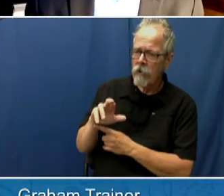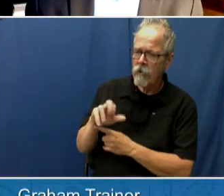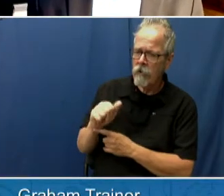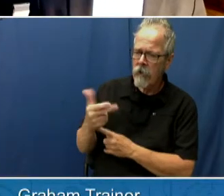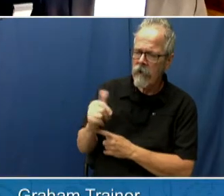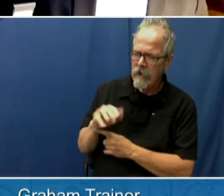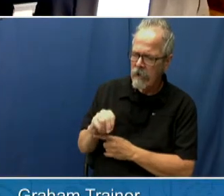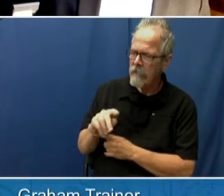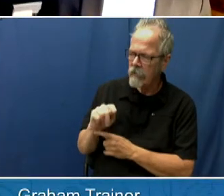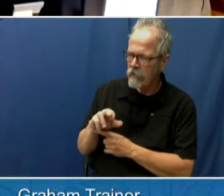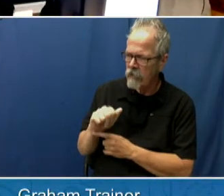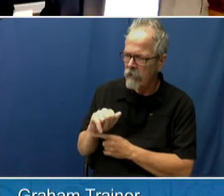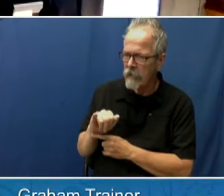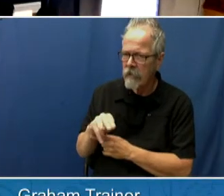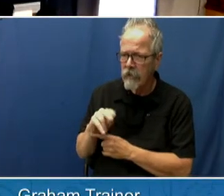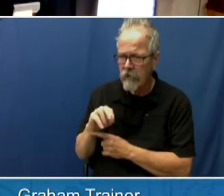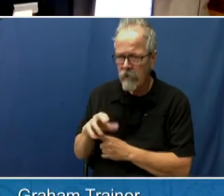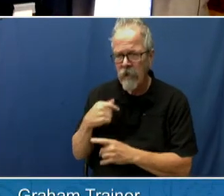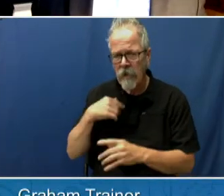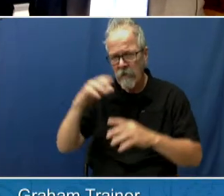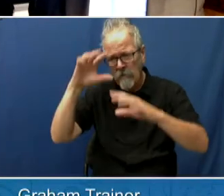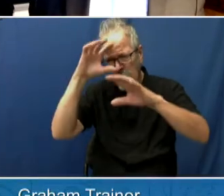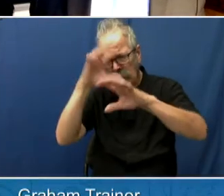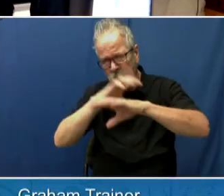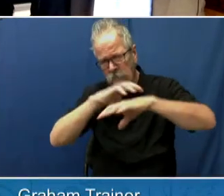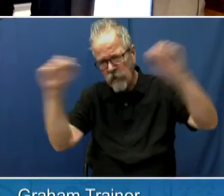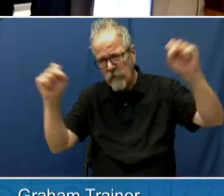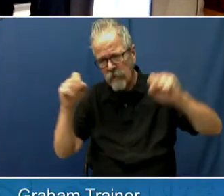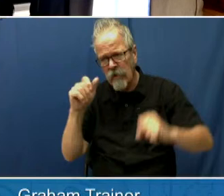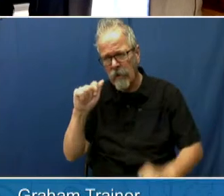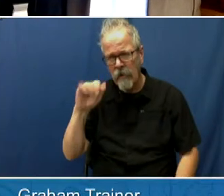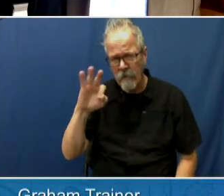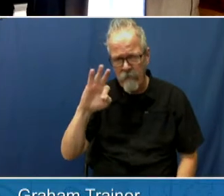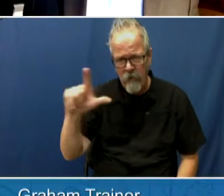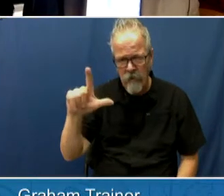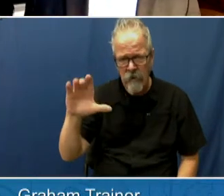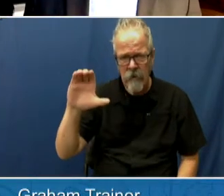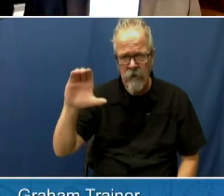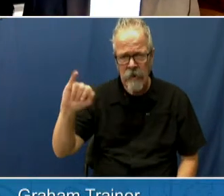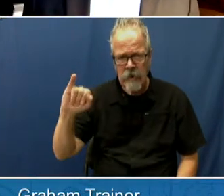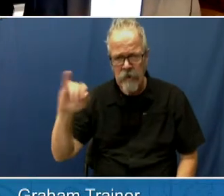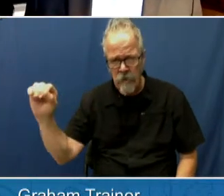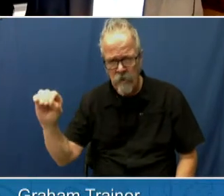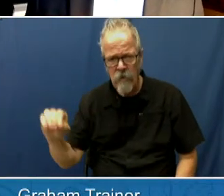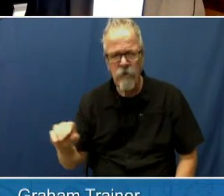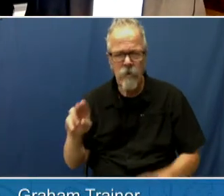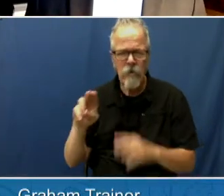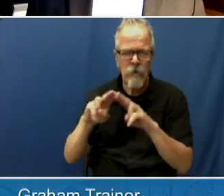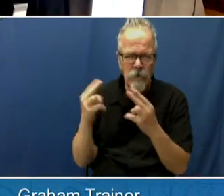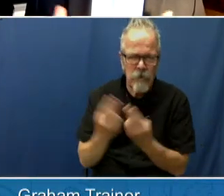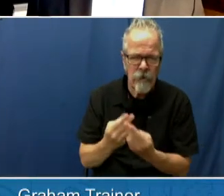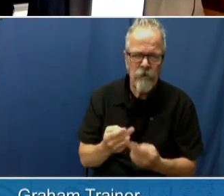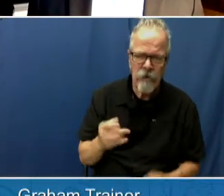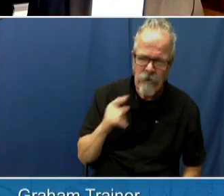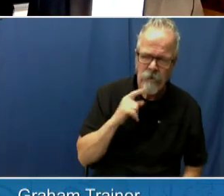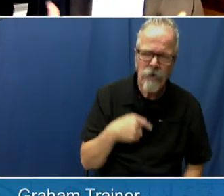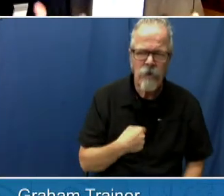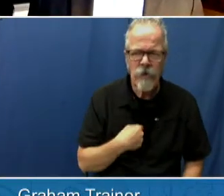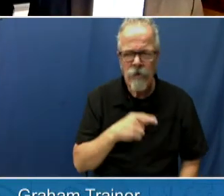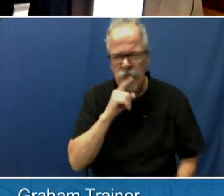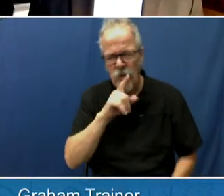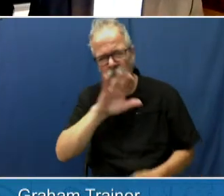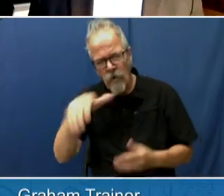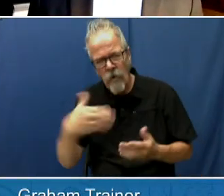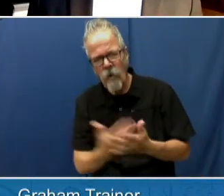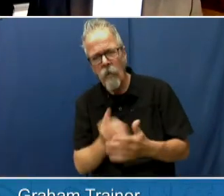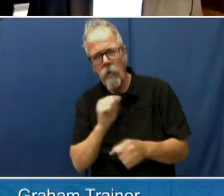the Oregon AFL-CIO, the statewide federation of labor unions and a voice for all working Oregonians. From the dramatic,